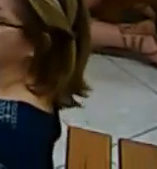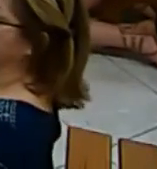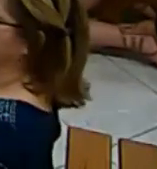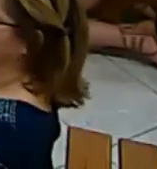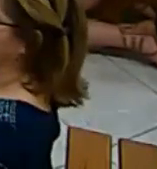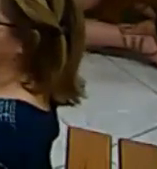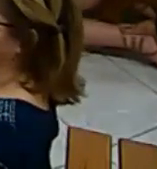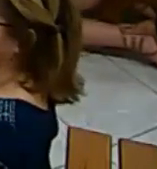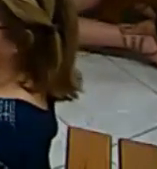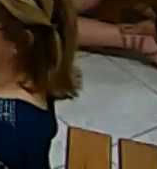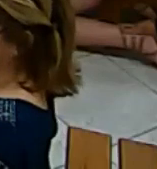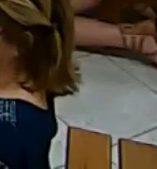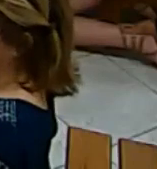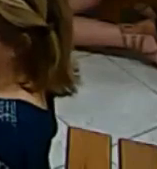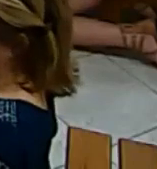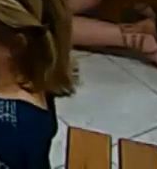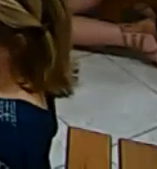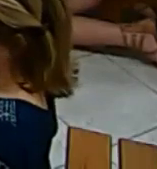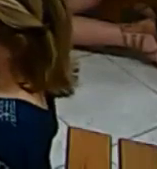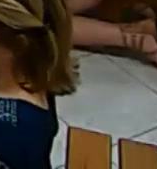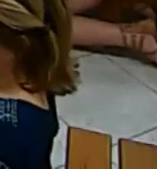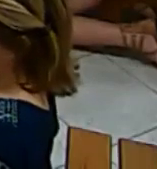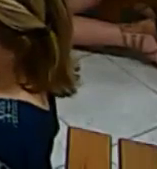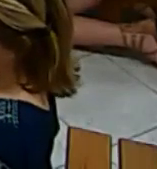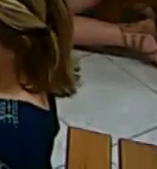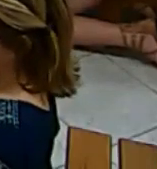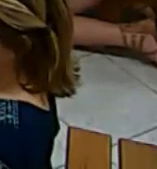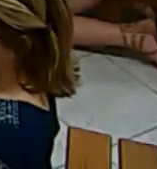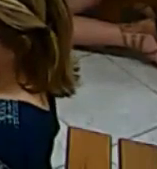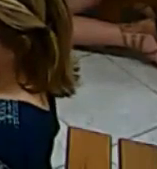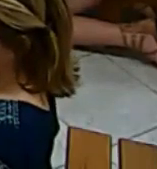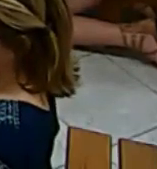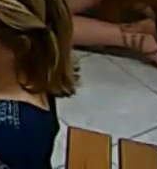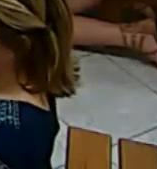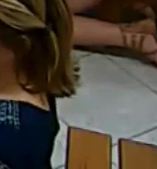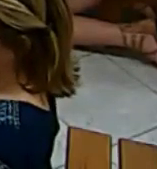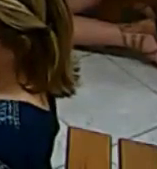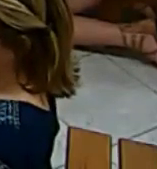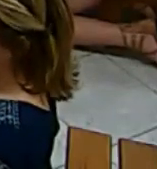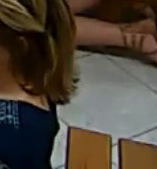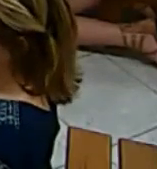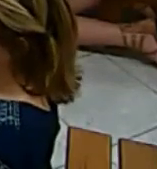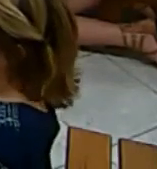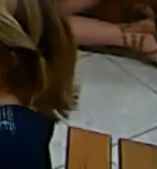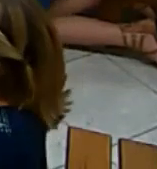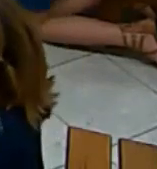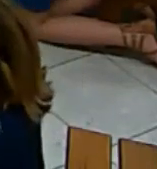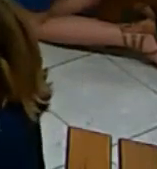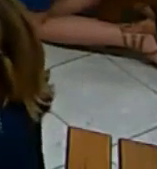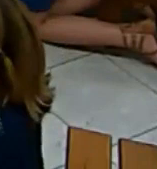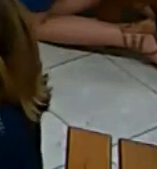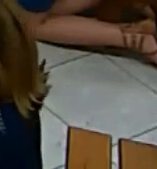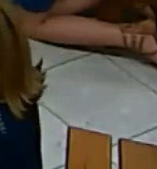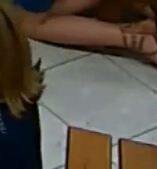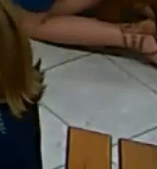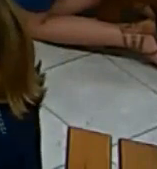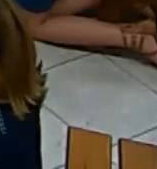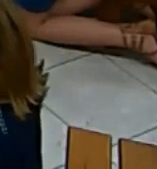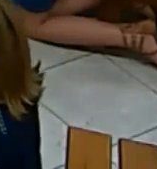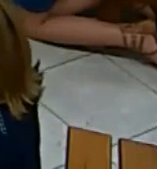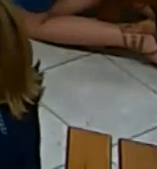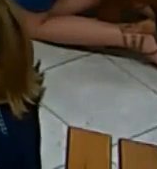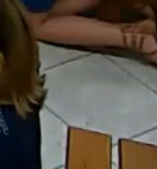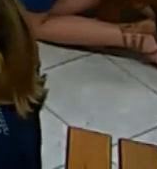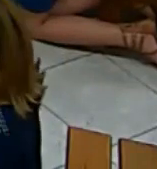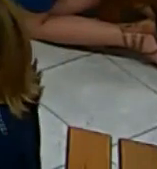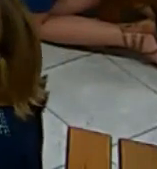morning, be attentive to your voice, Lord, and feel the touch of your Holy Spirit,